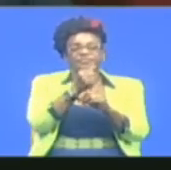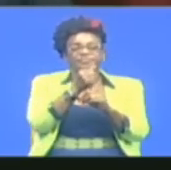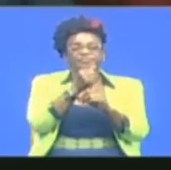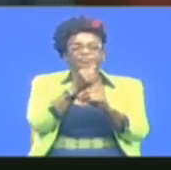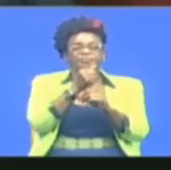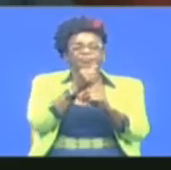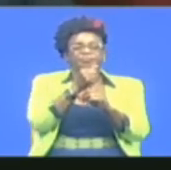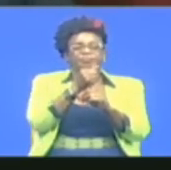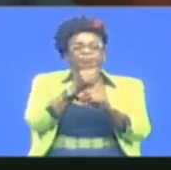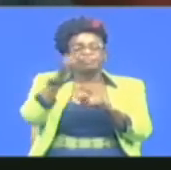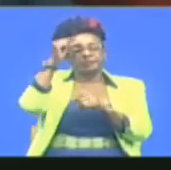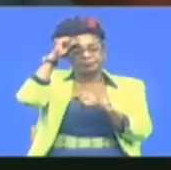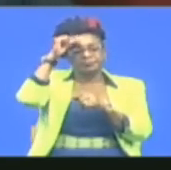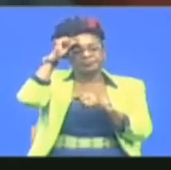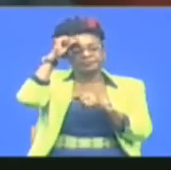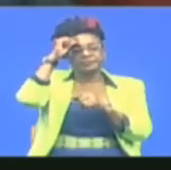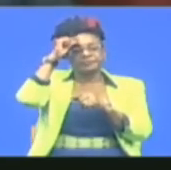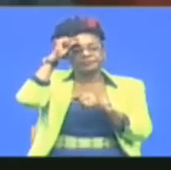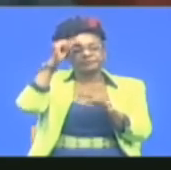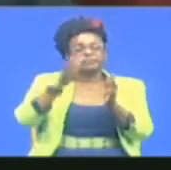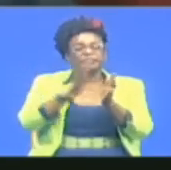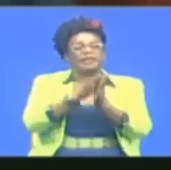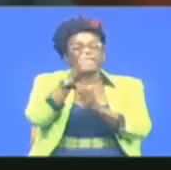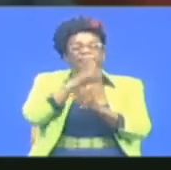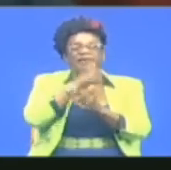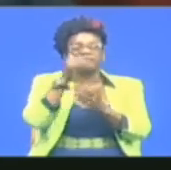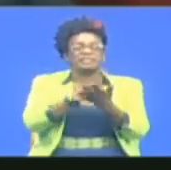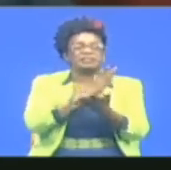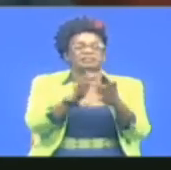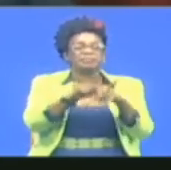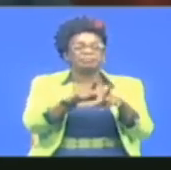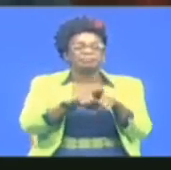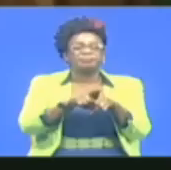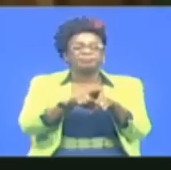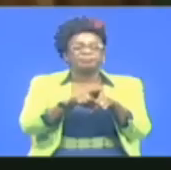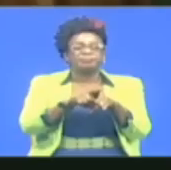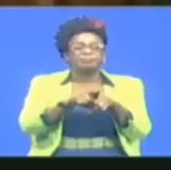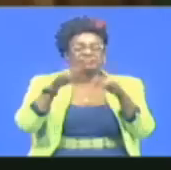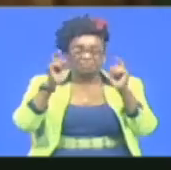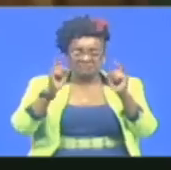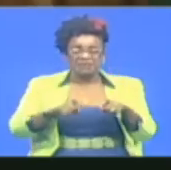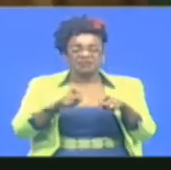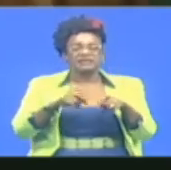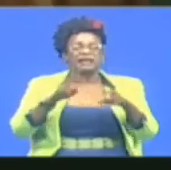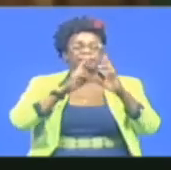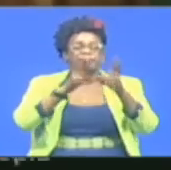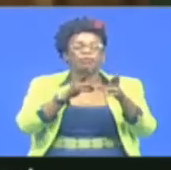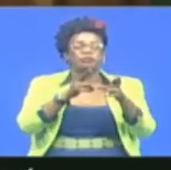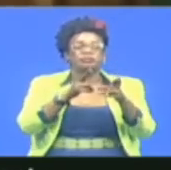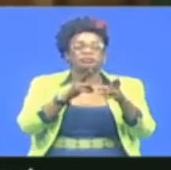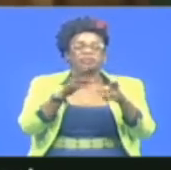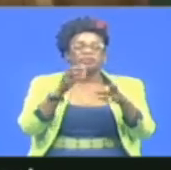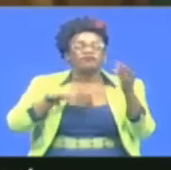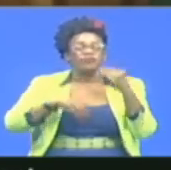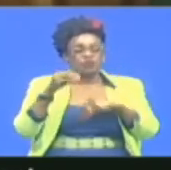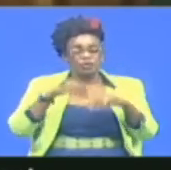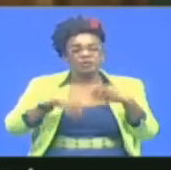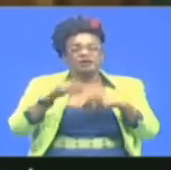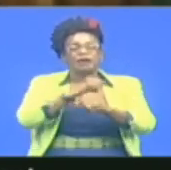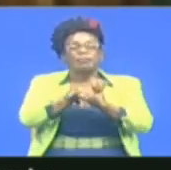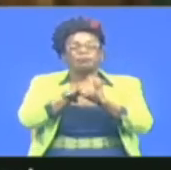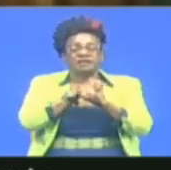The government and the private sector also must report fraud, protect